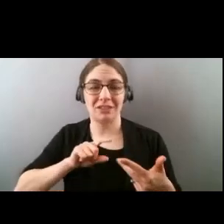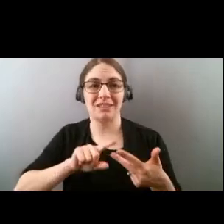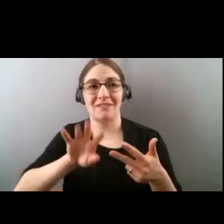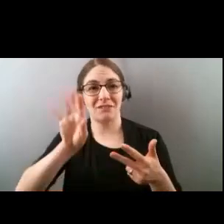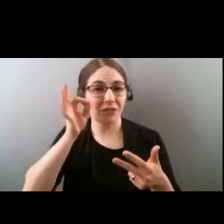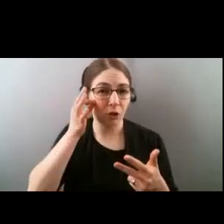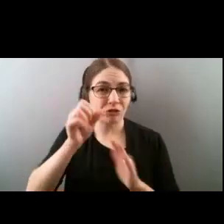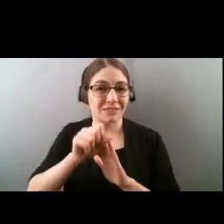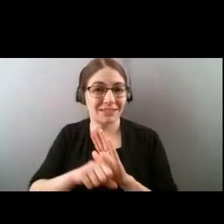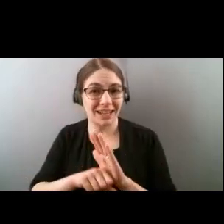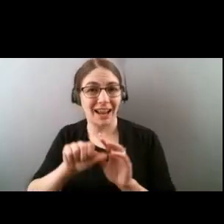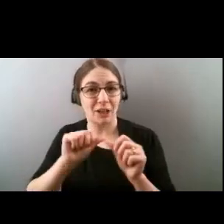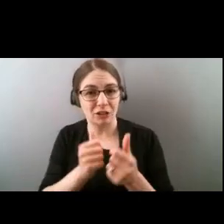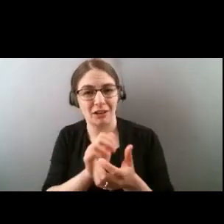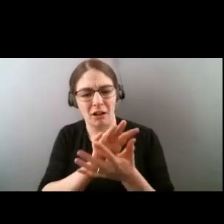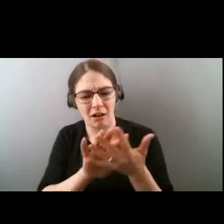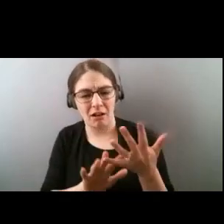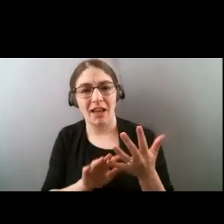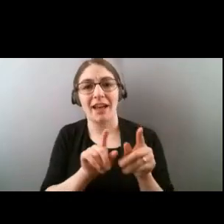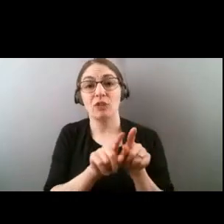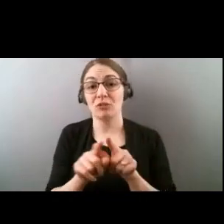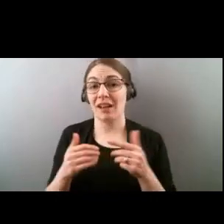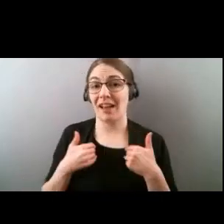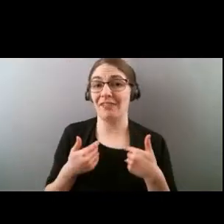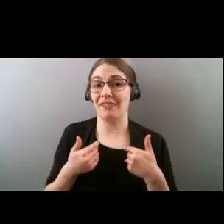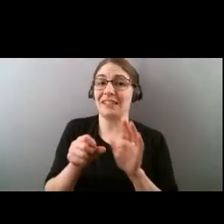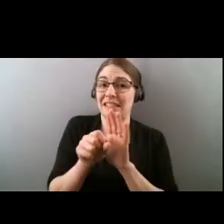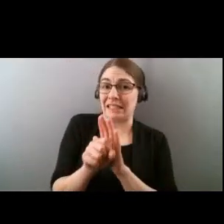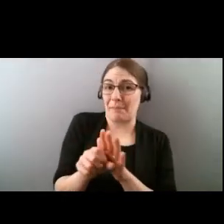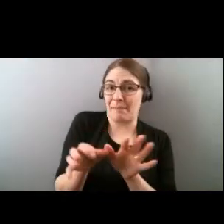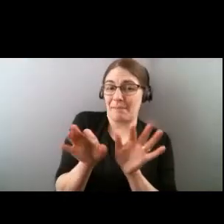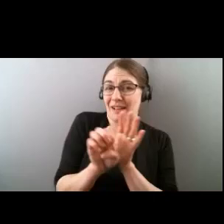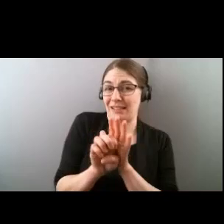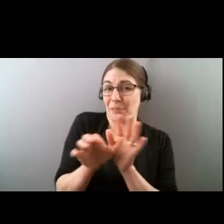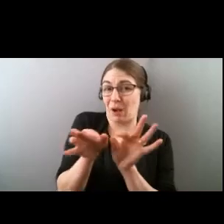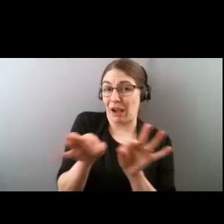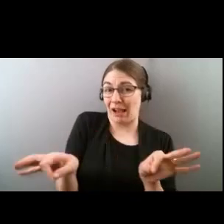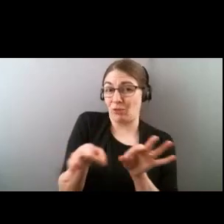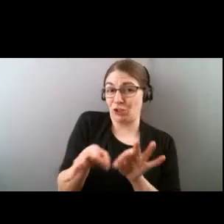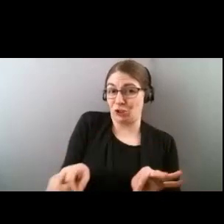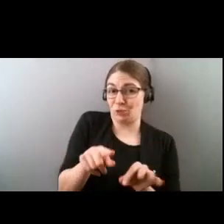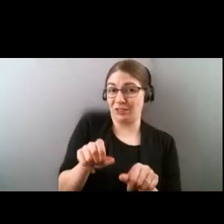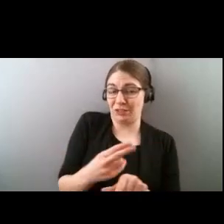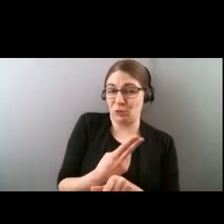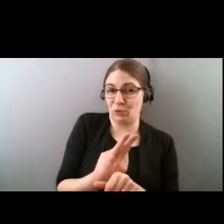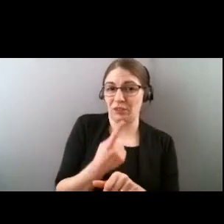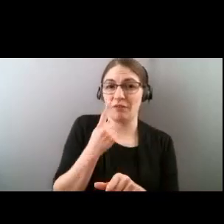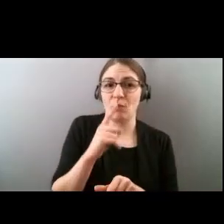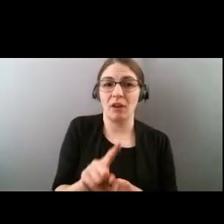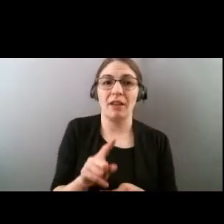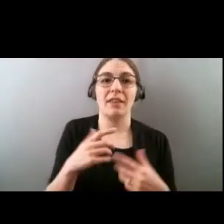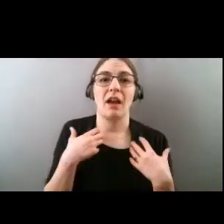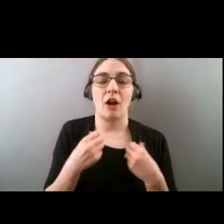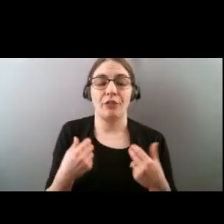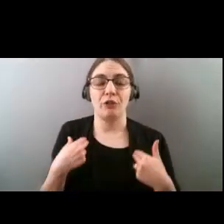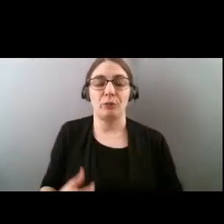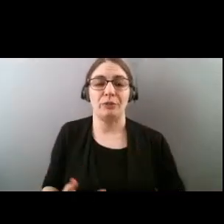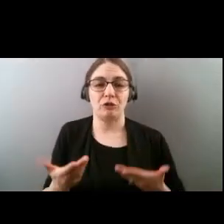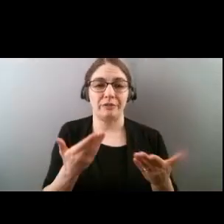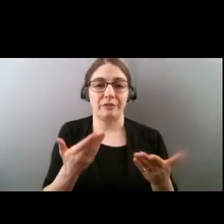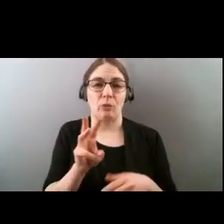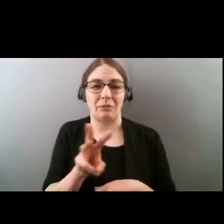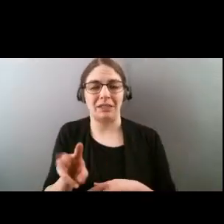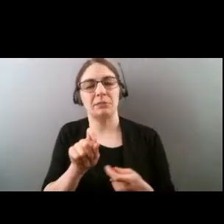resources also and sample language even on the Health and Human Services website, particularly for Section 1557. And